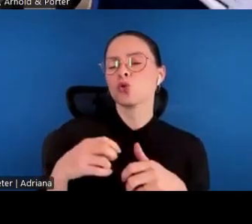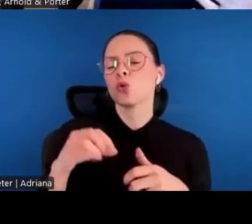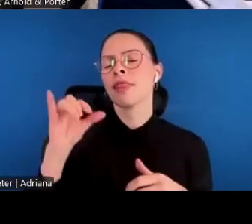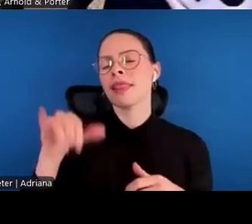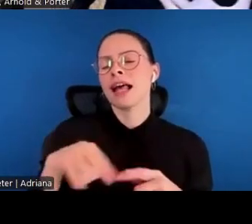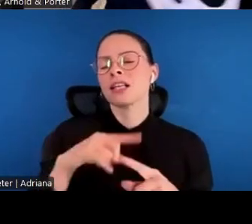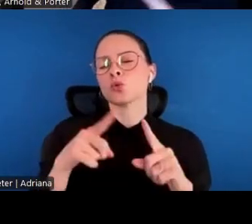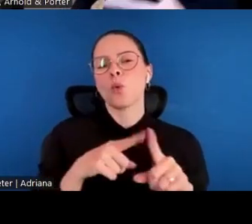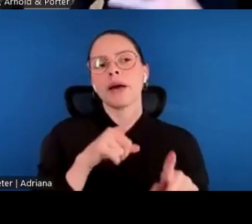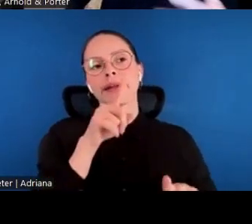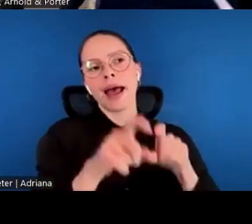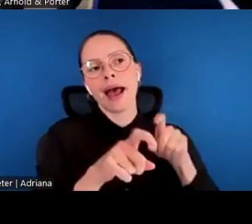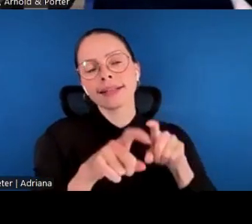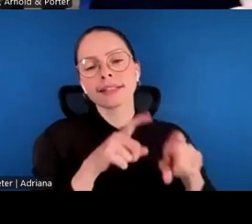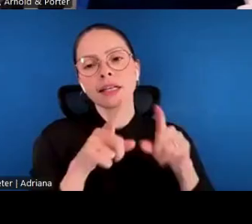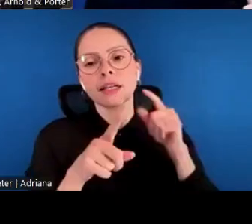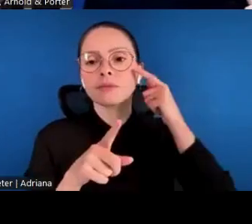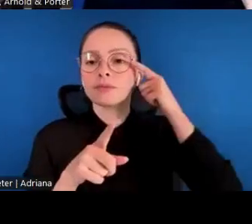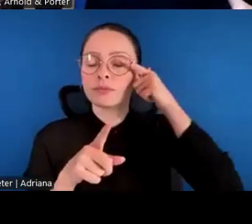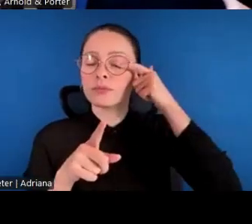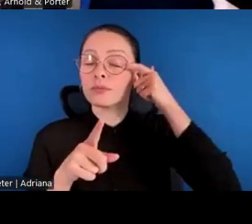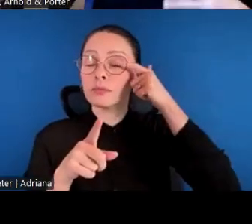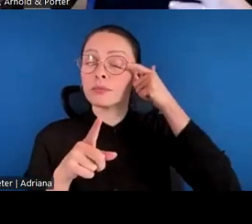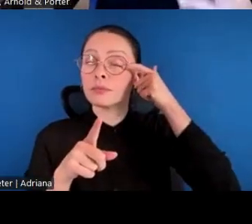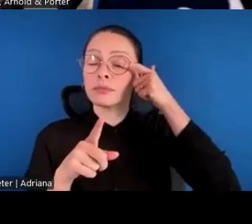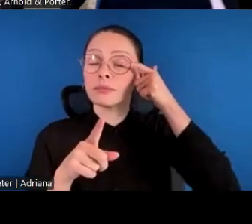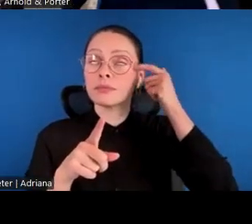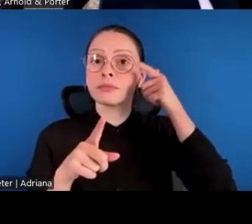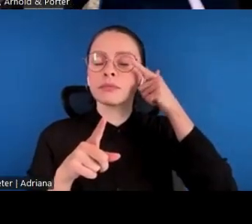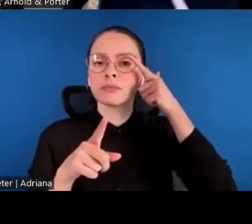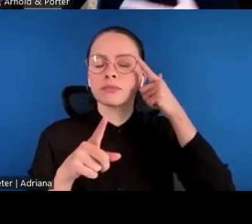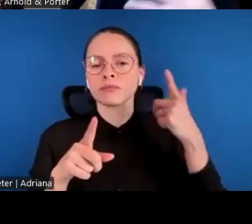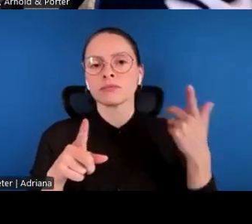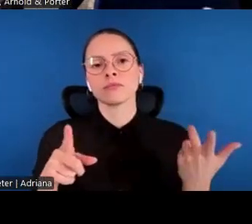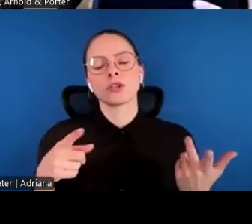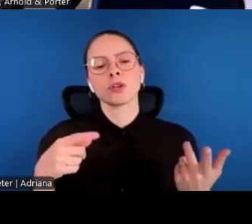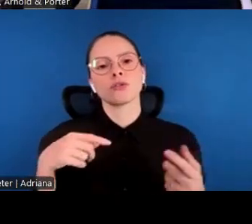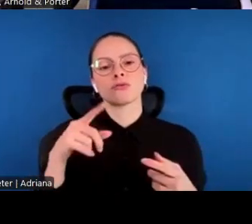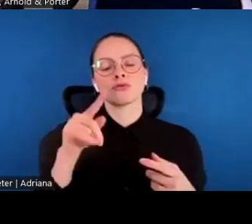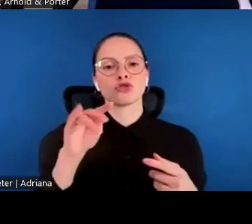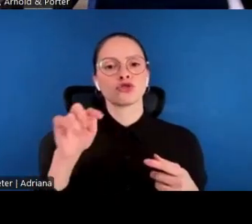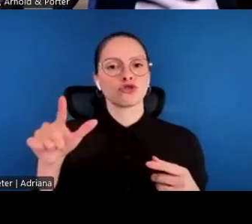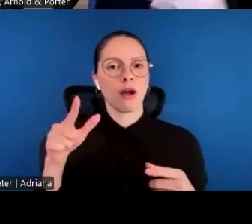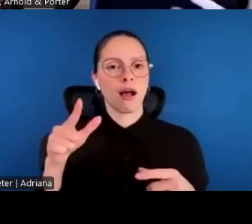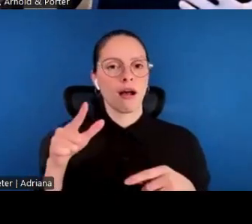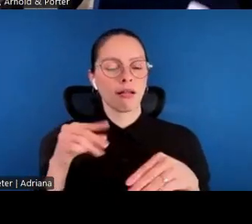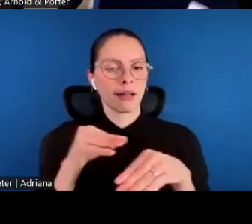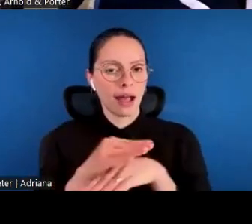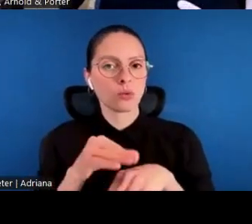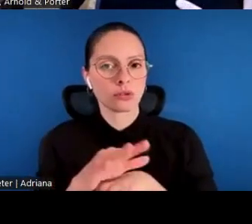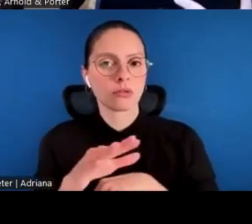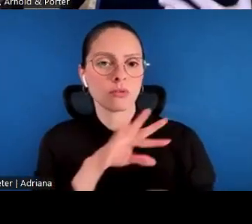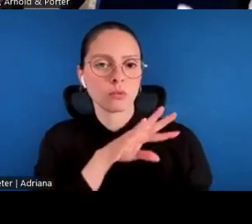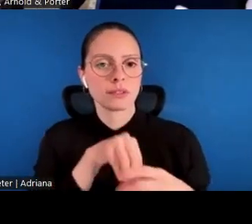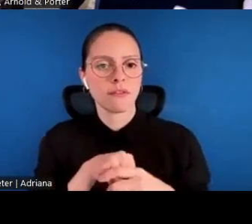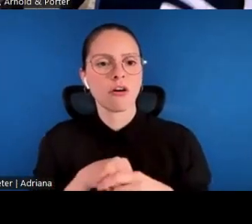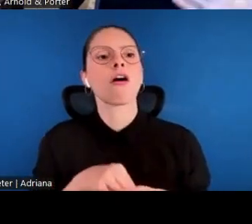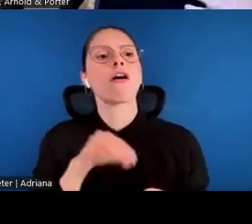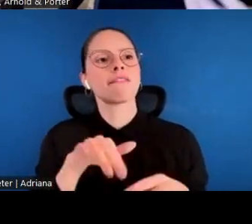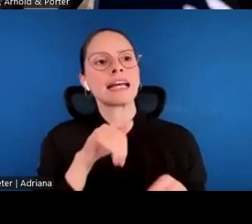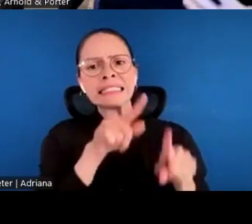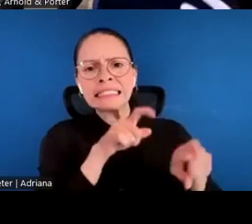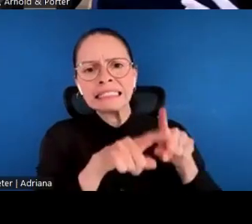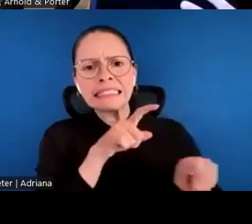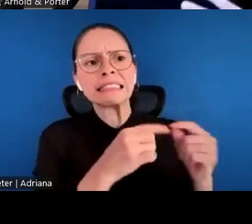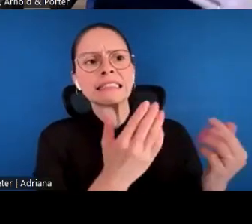the prosecutors who are called trial counsel, and the staff judge advocates who are involved in that process will be very valuable for you and